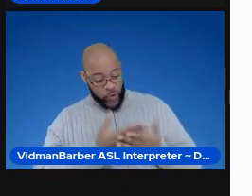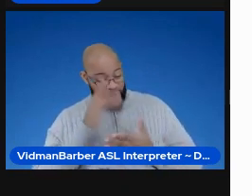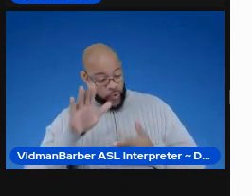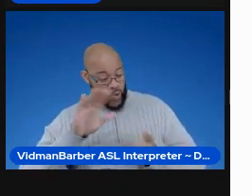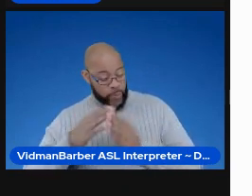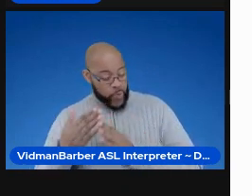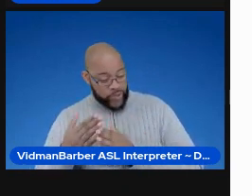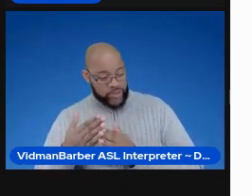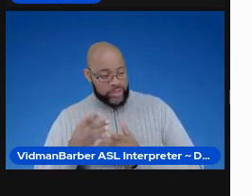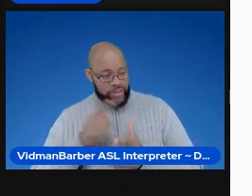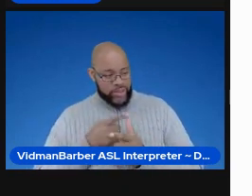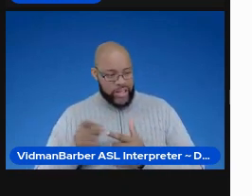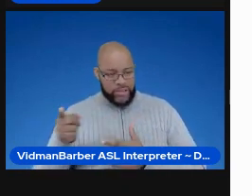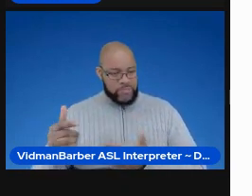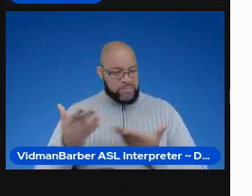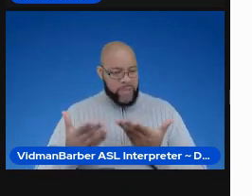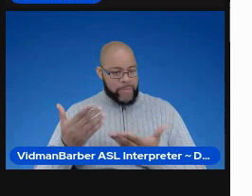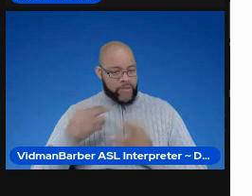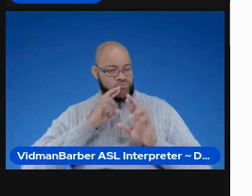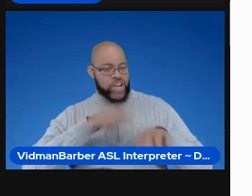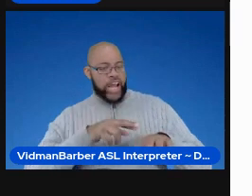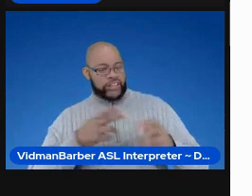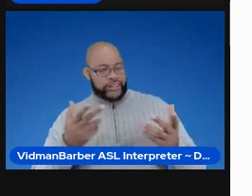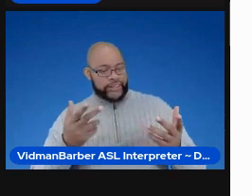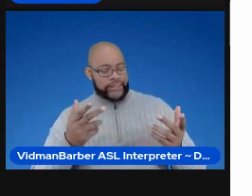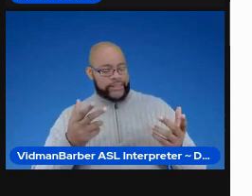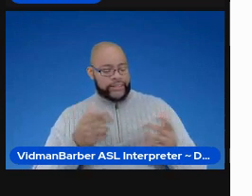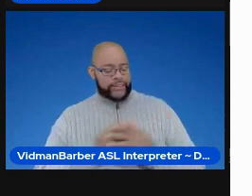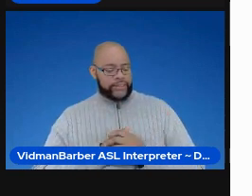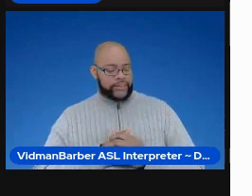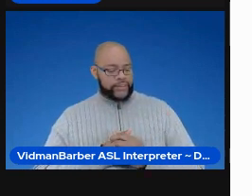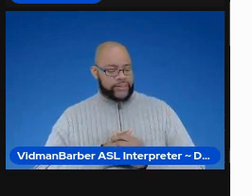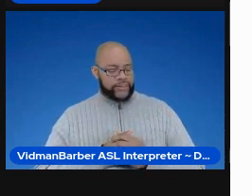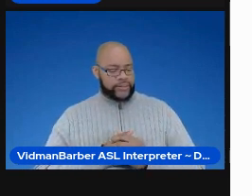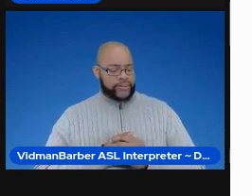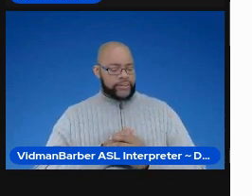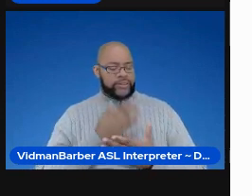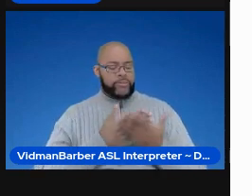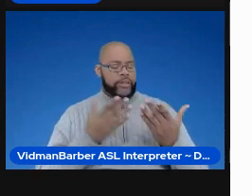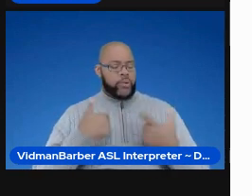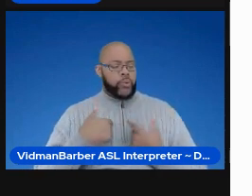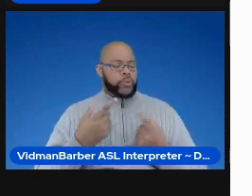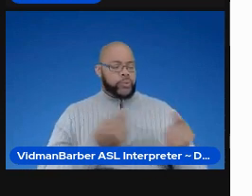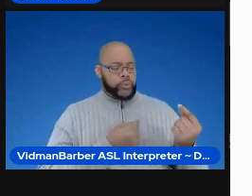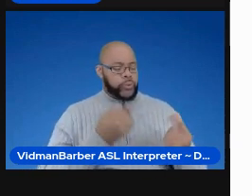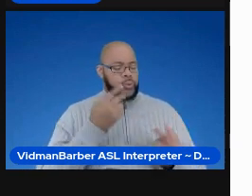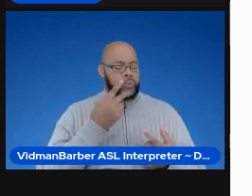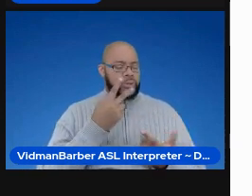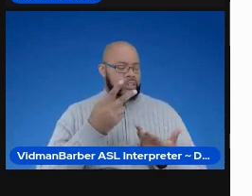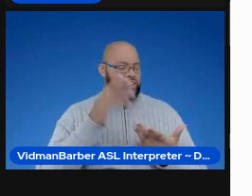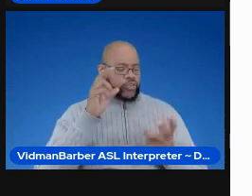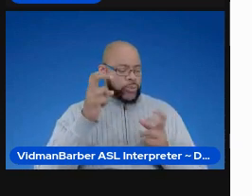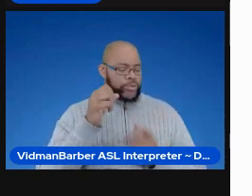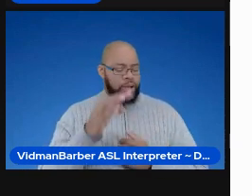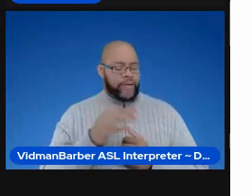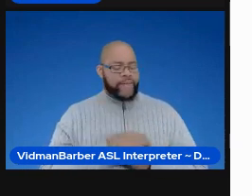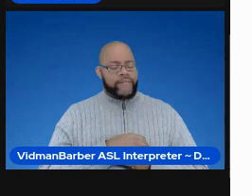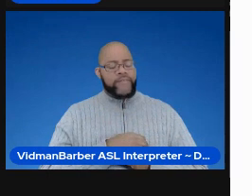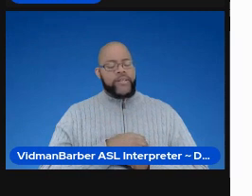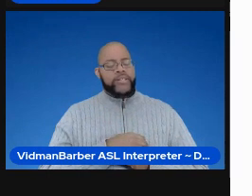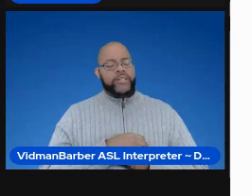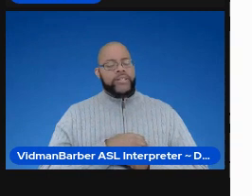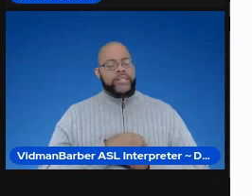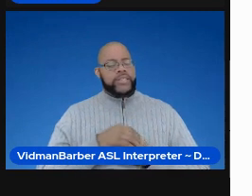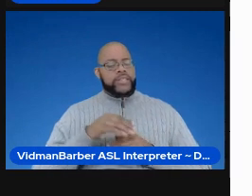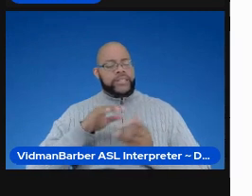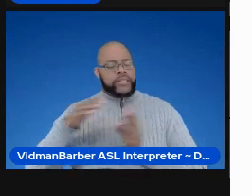community, then there might be a reaction that is some of the things we do see in terms of side effect